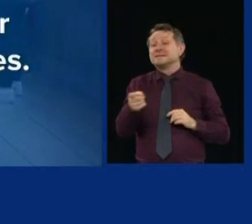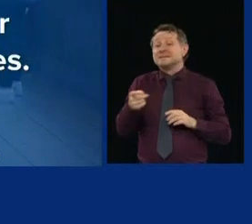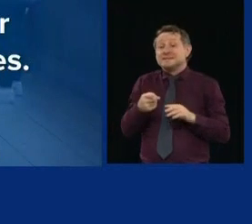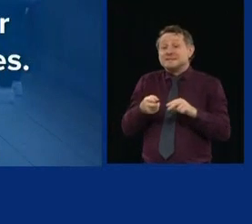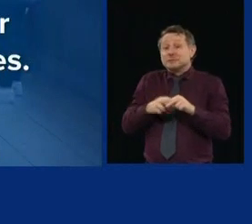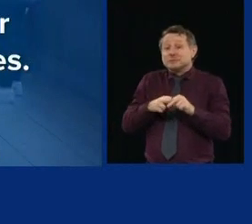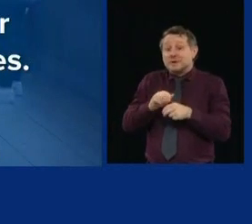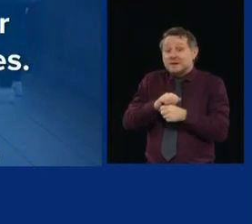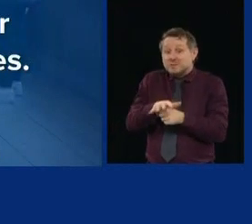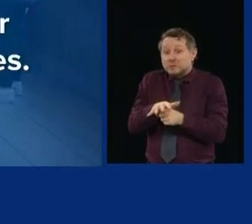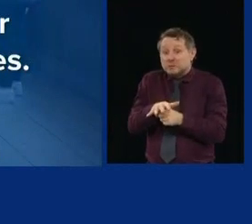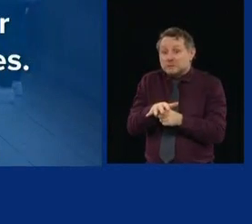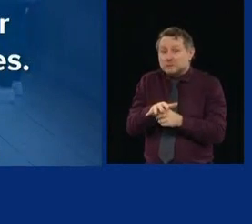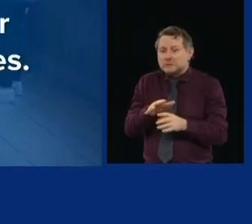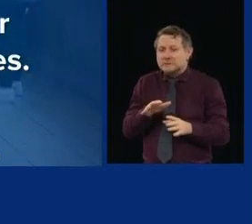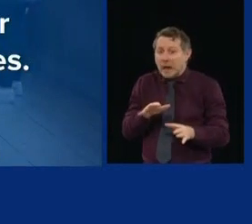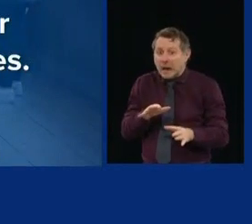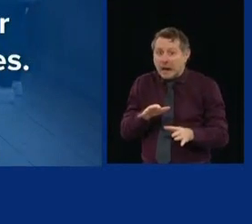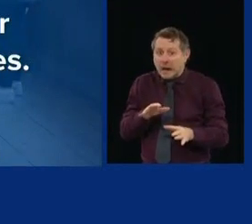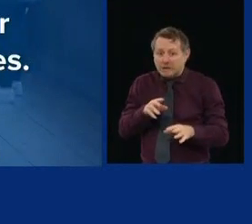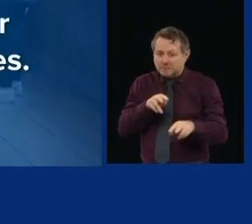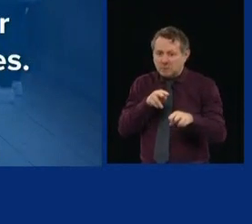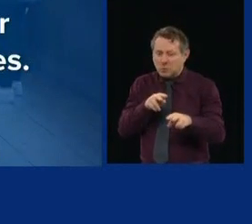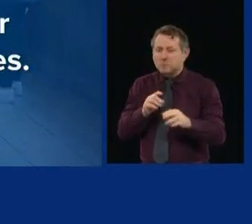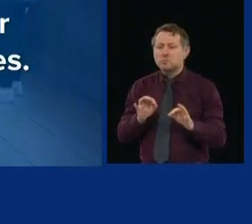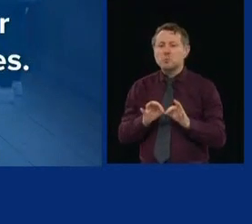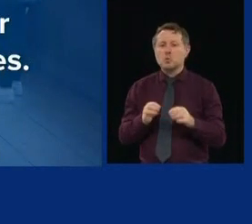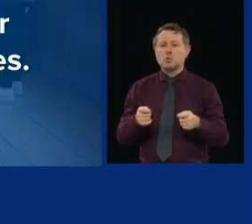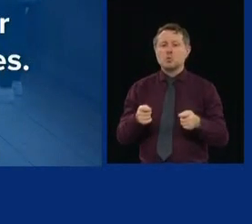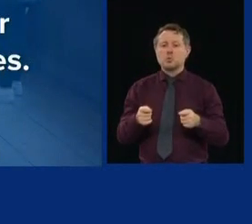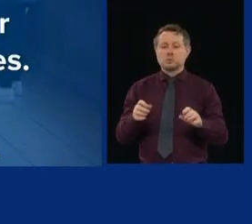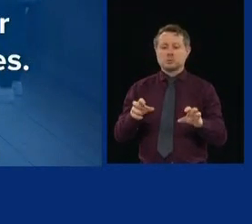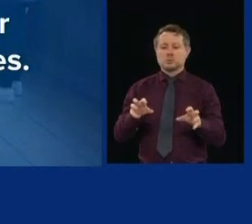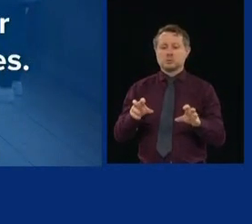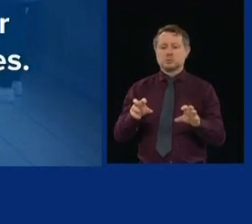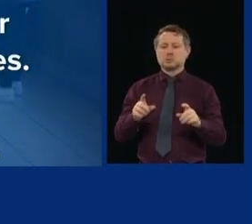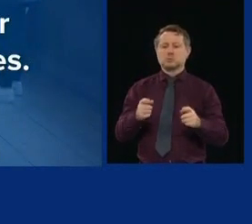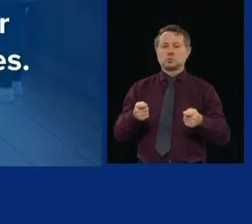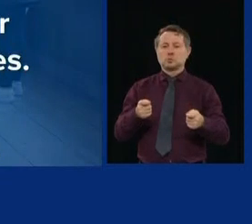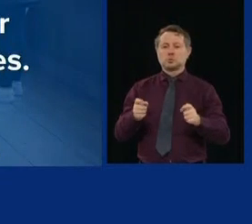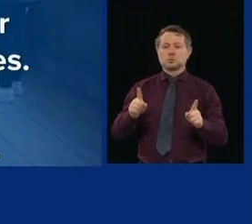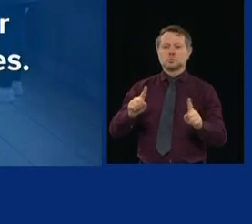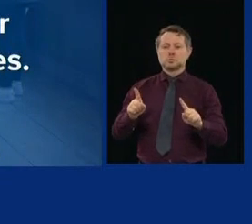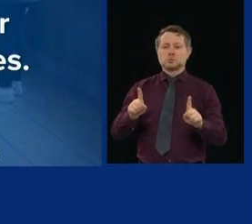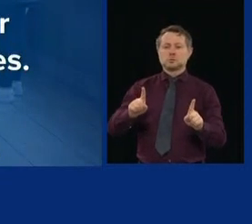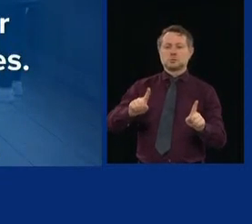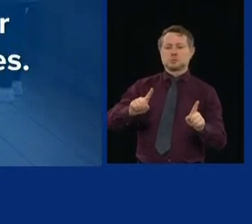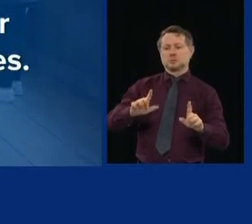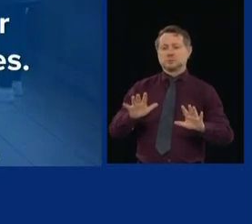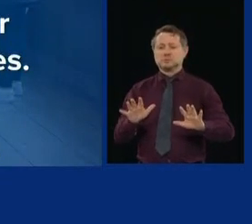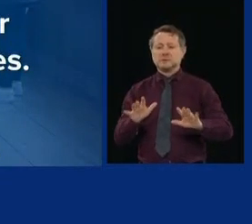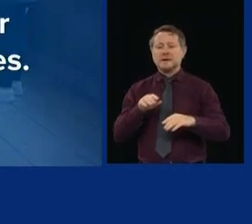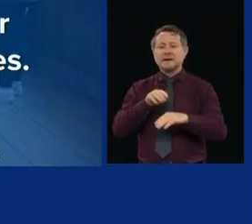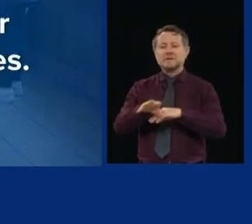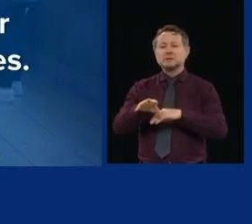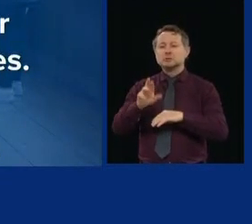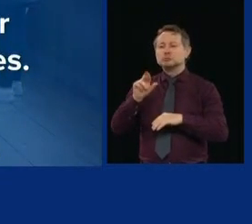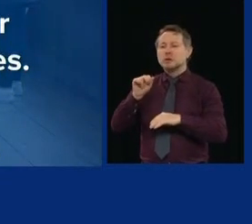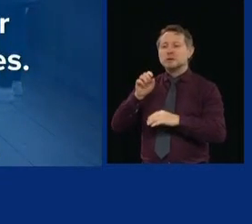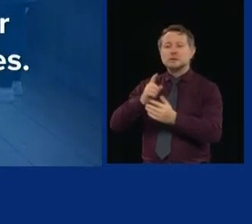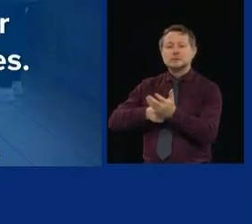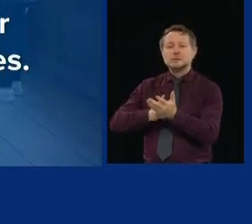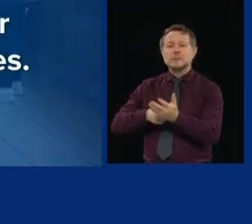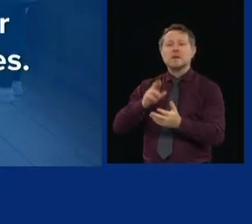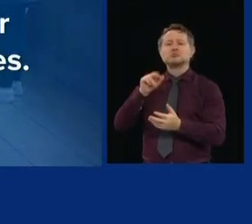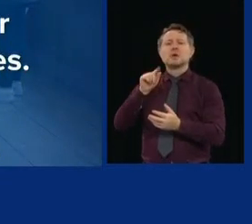be controlled. We've talked about the infection rate, the rate of transmission. When the rate of